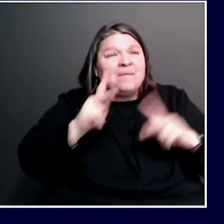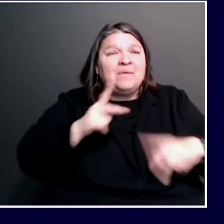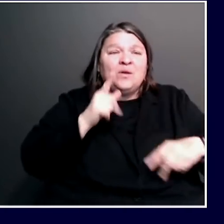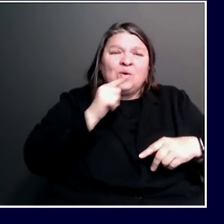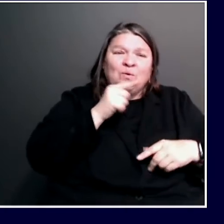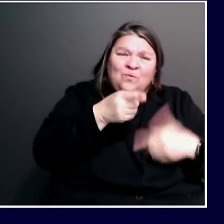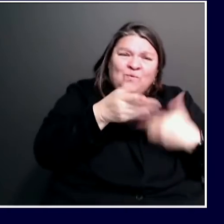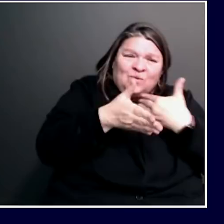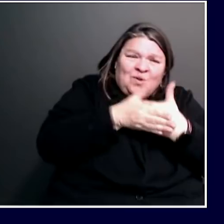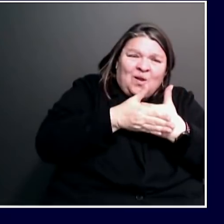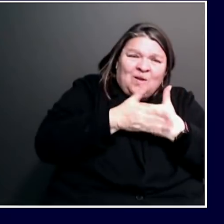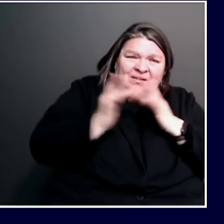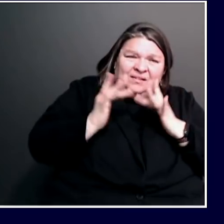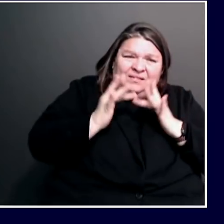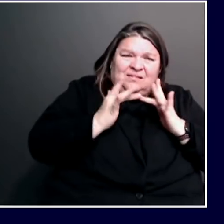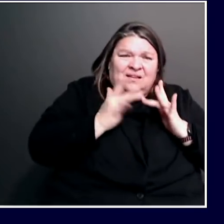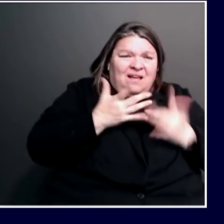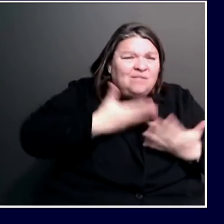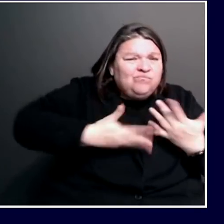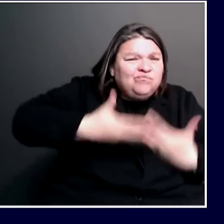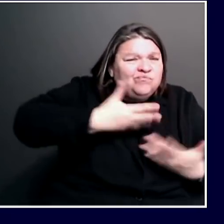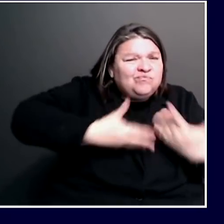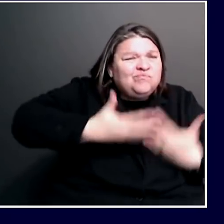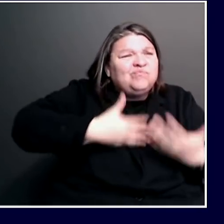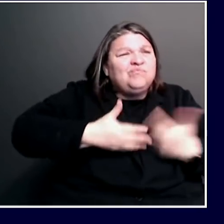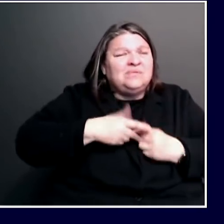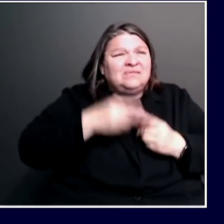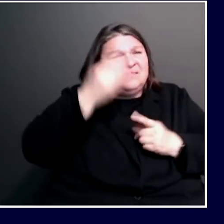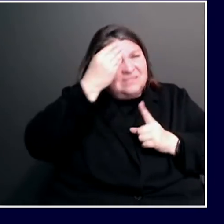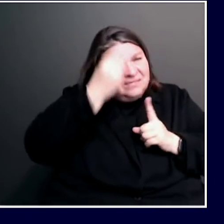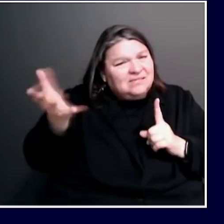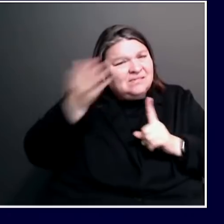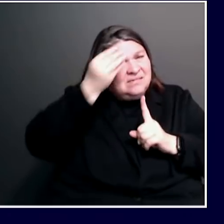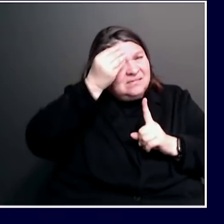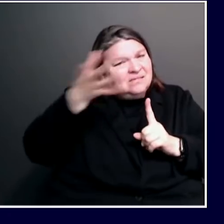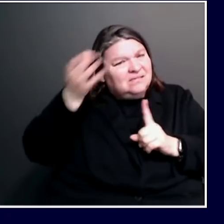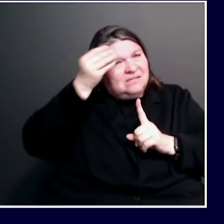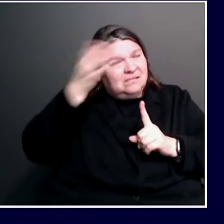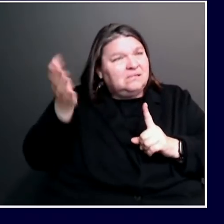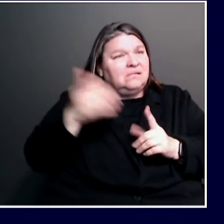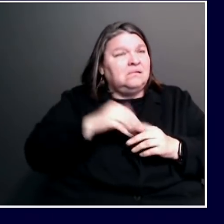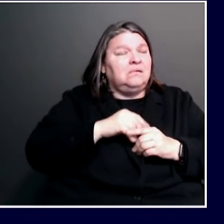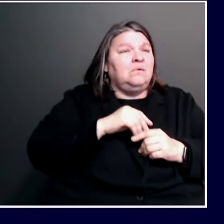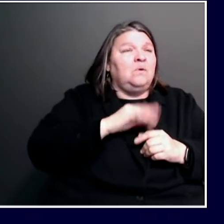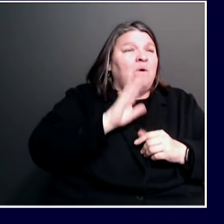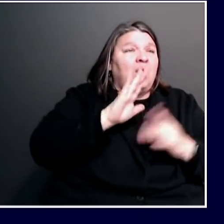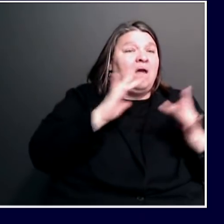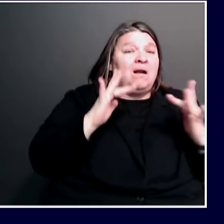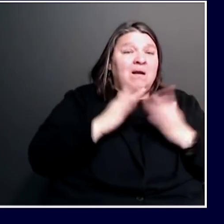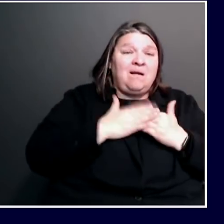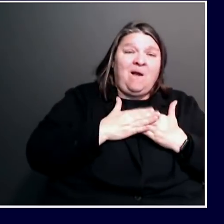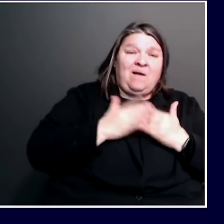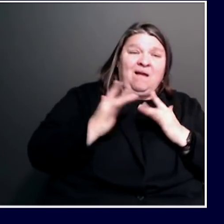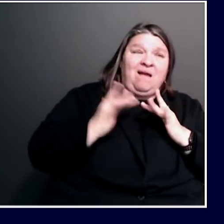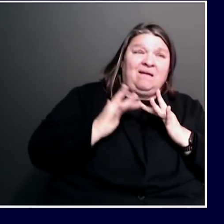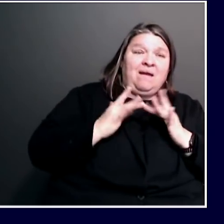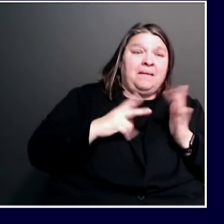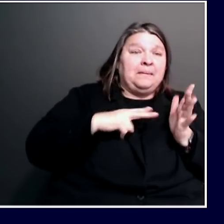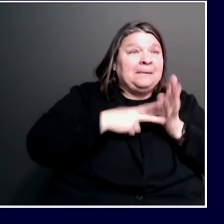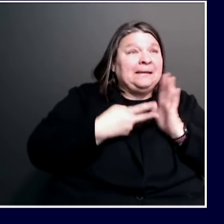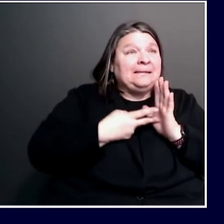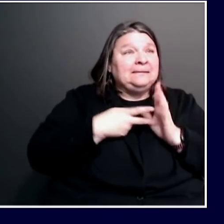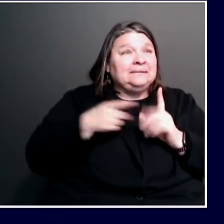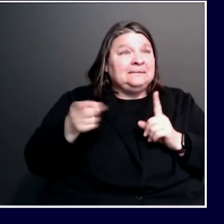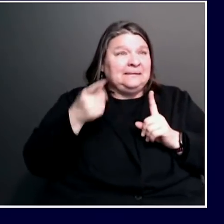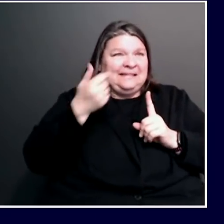by a close contact? Who is that? Close contacts are everyone you were around for at least 15 minutes